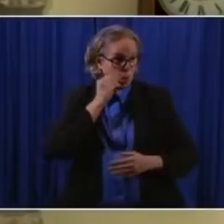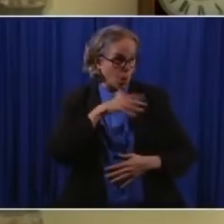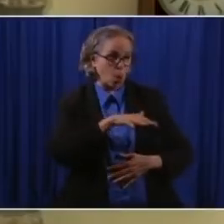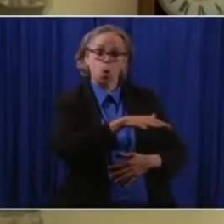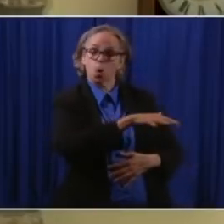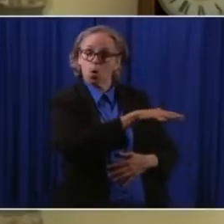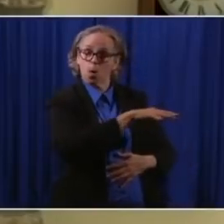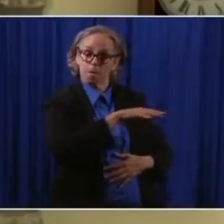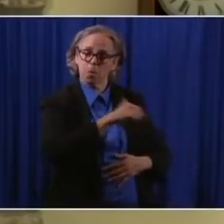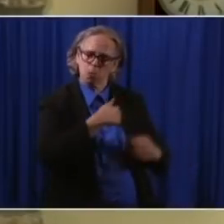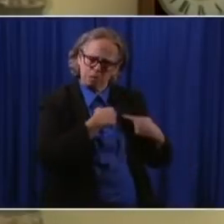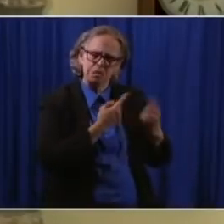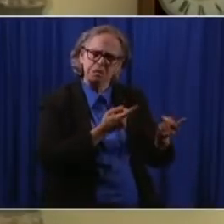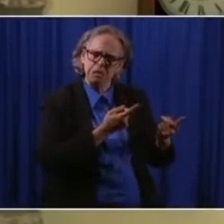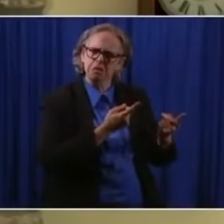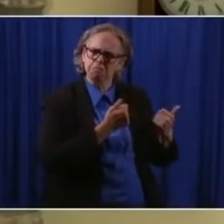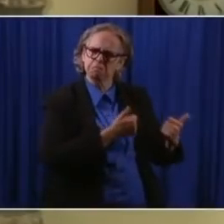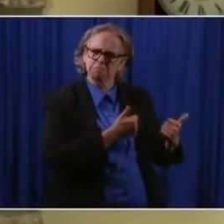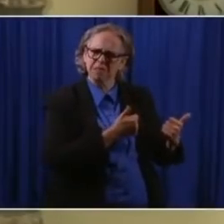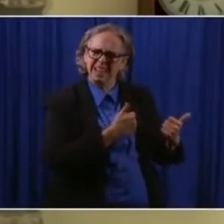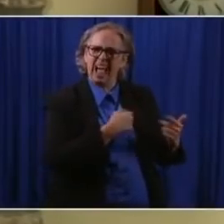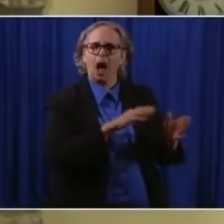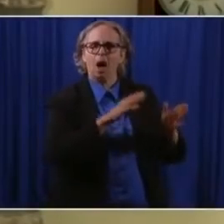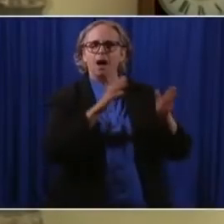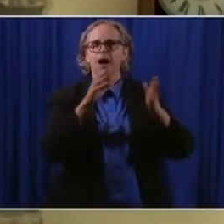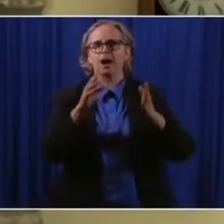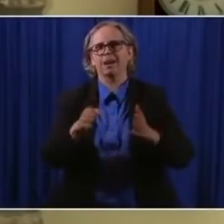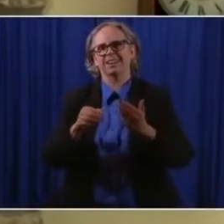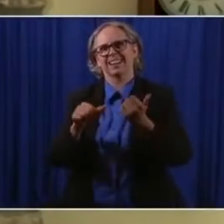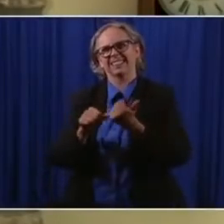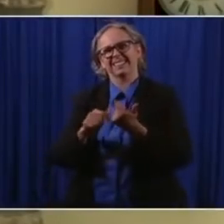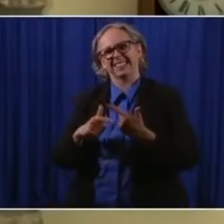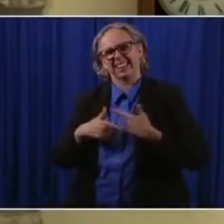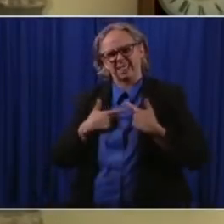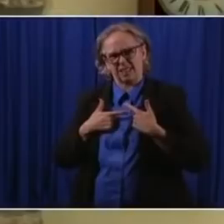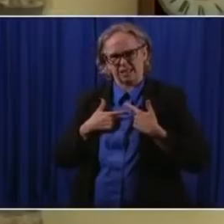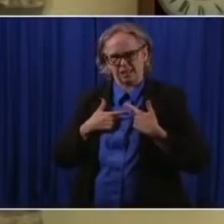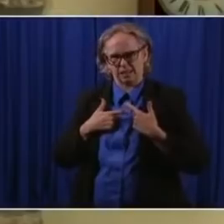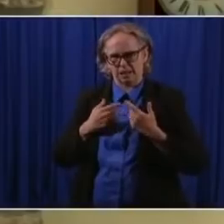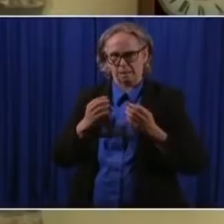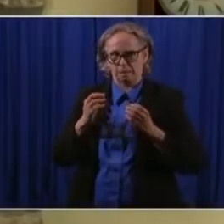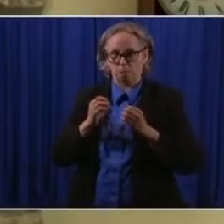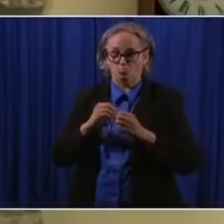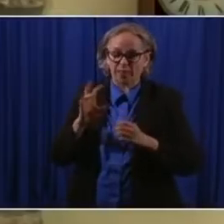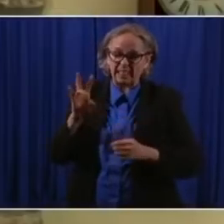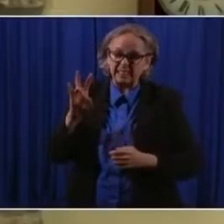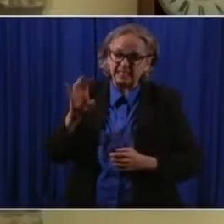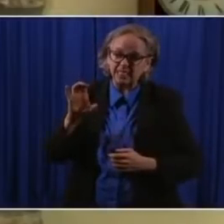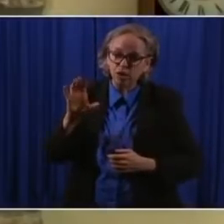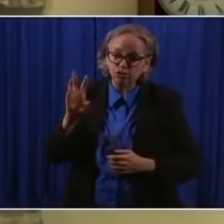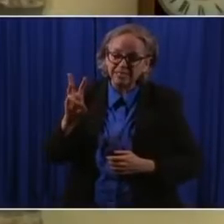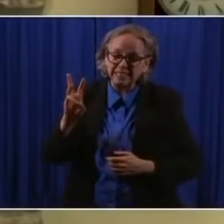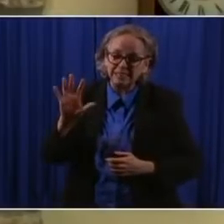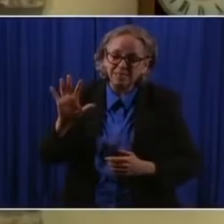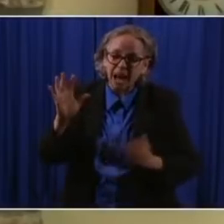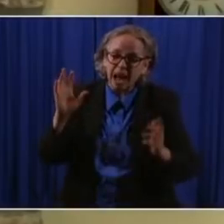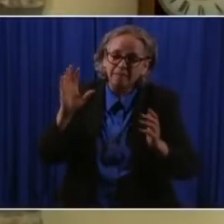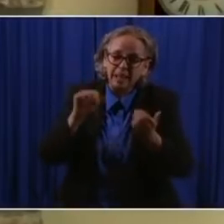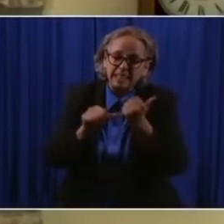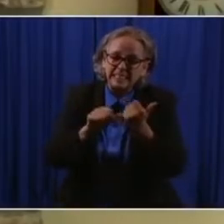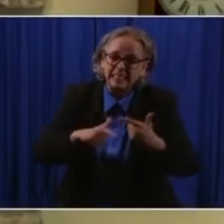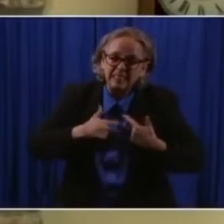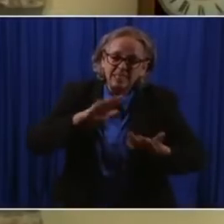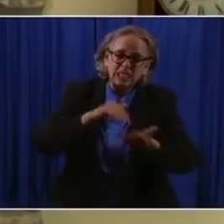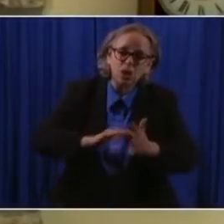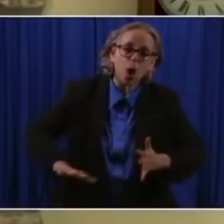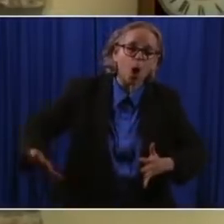more than 765 assisted living facilities is underway. The Ohio Department of Health and the Ohio Department of